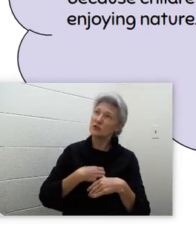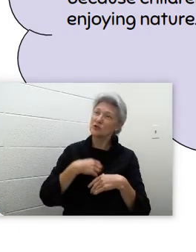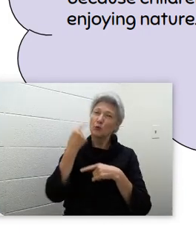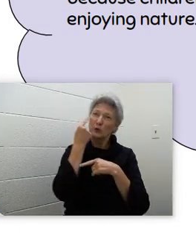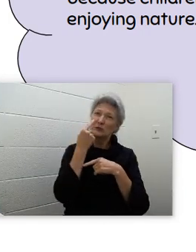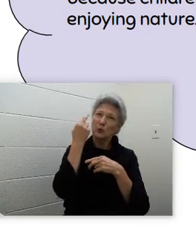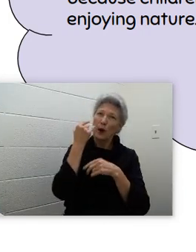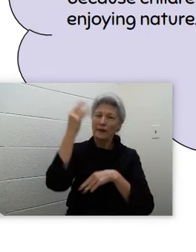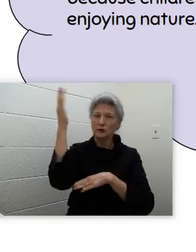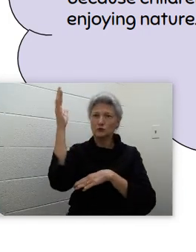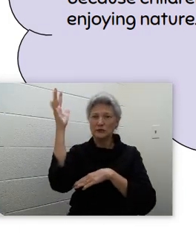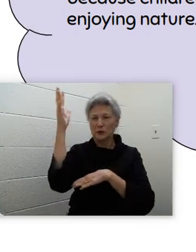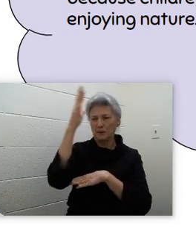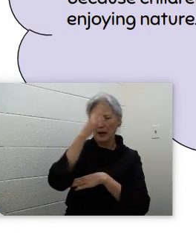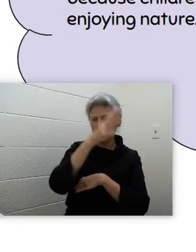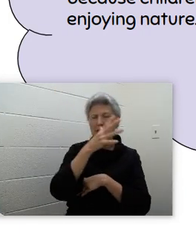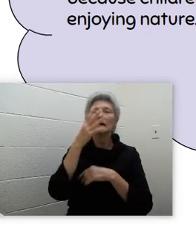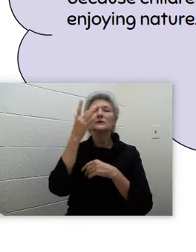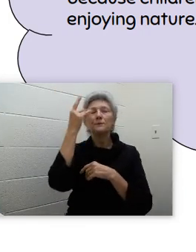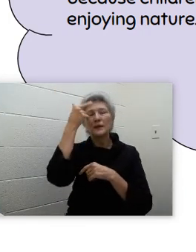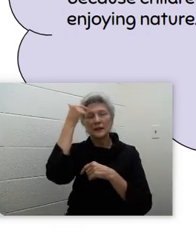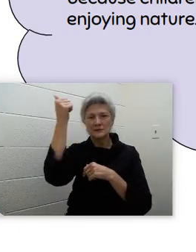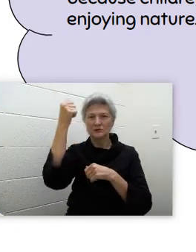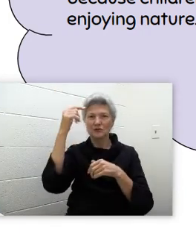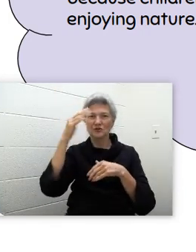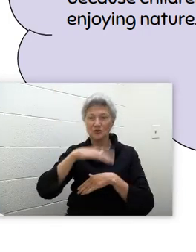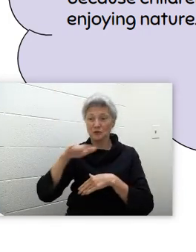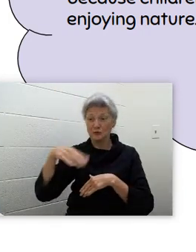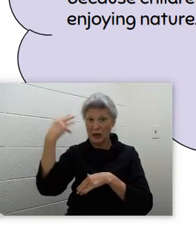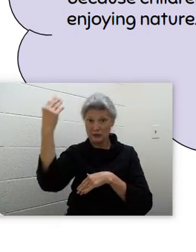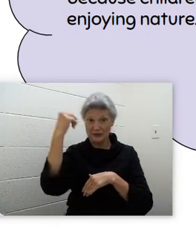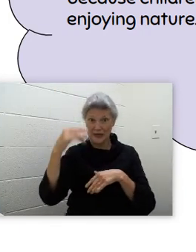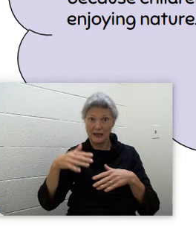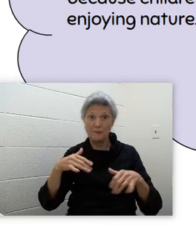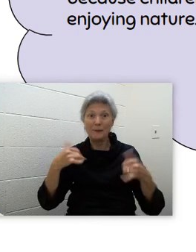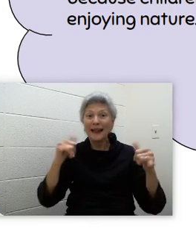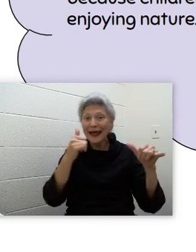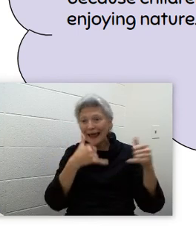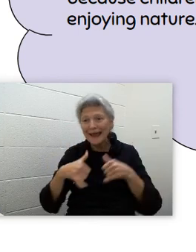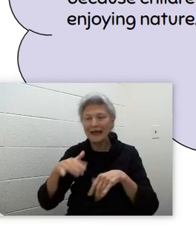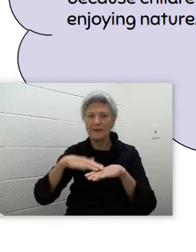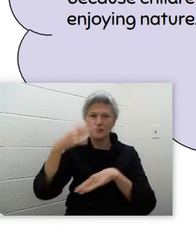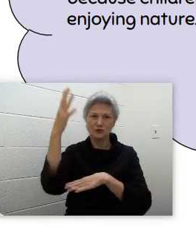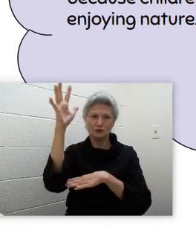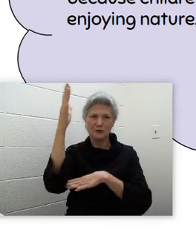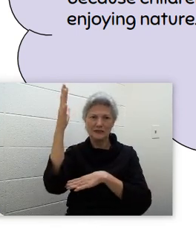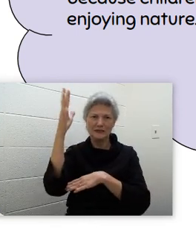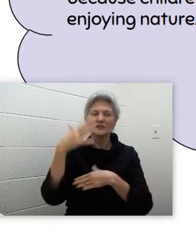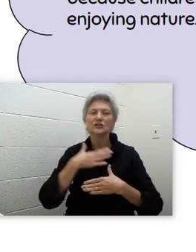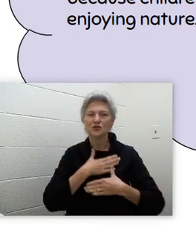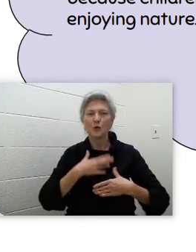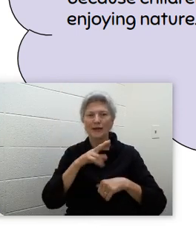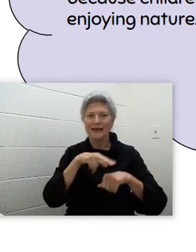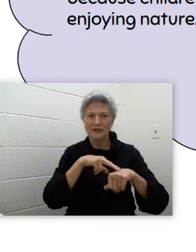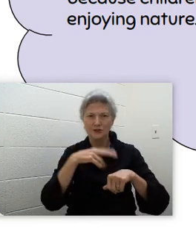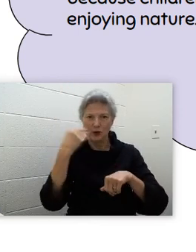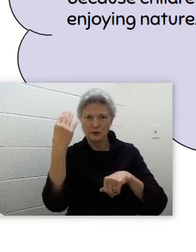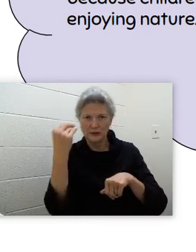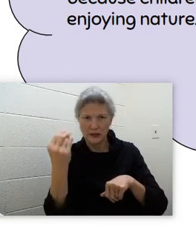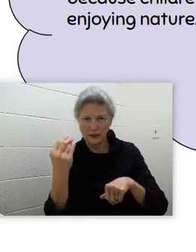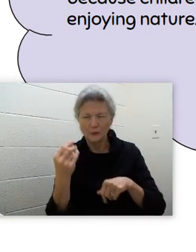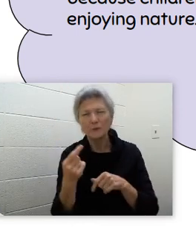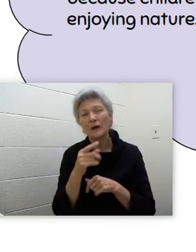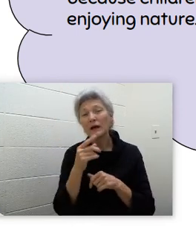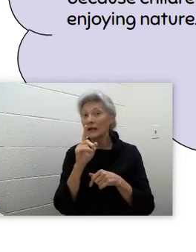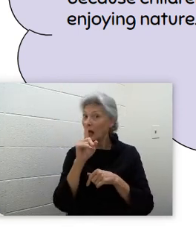are bent are because children are outside enjoying nature. Now, again, let me remind you that when you were thinking about the main idea in